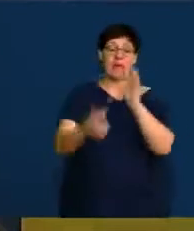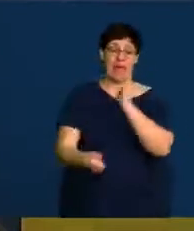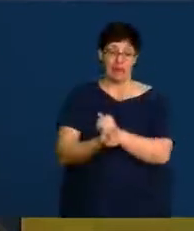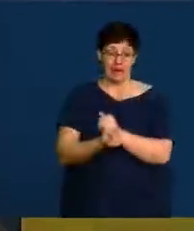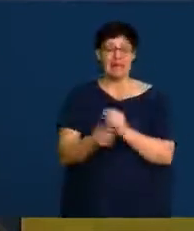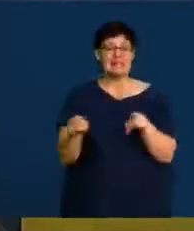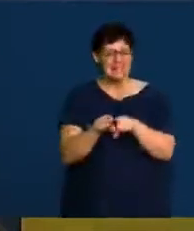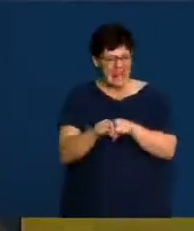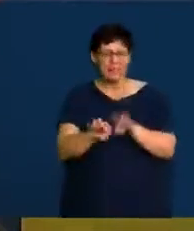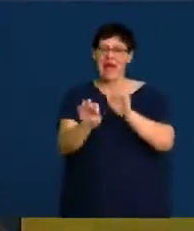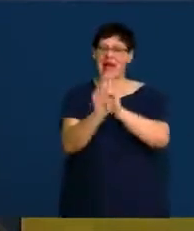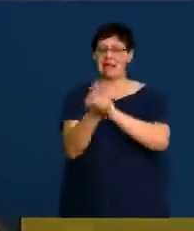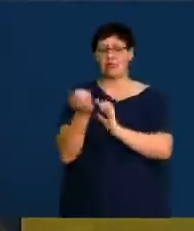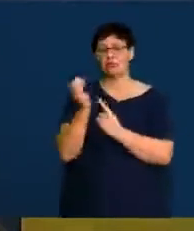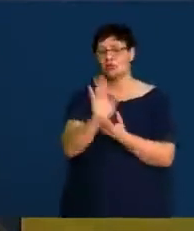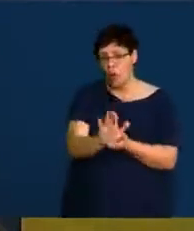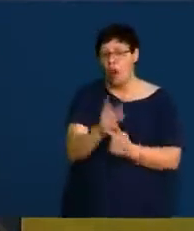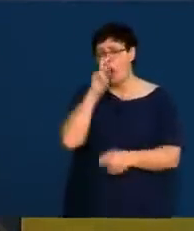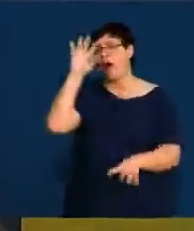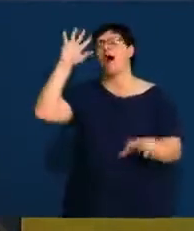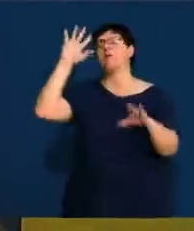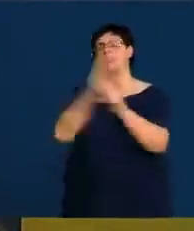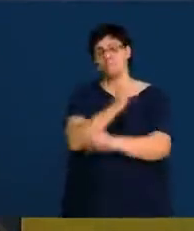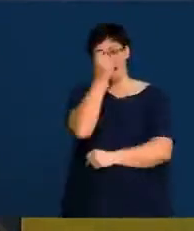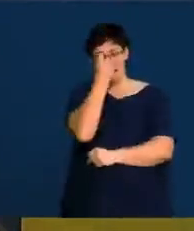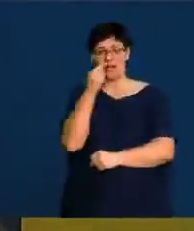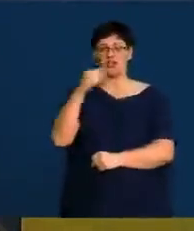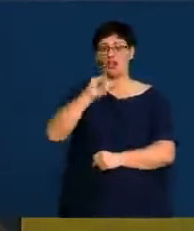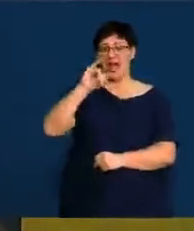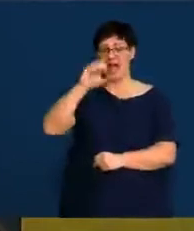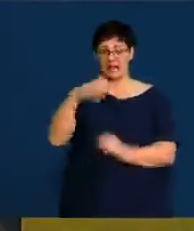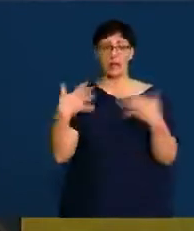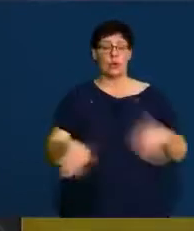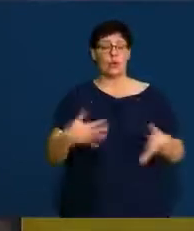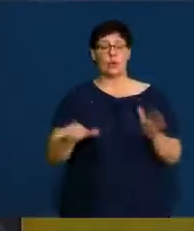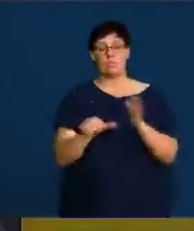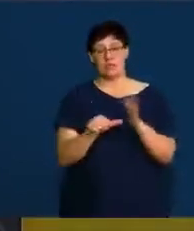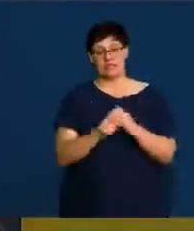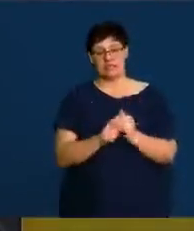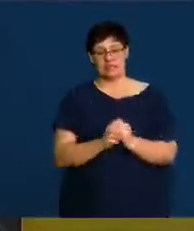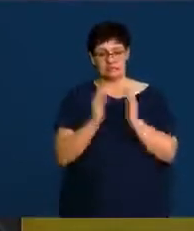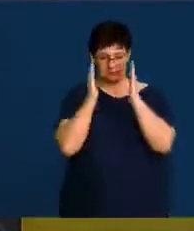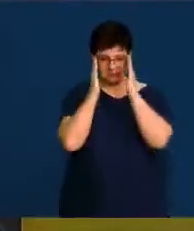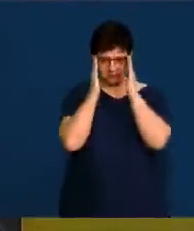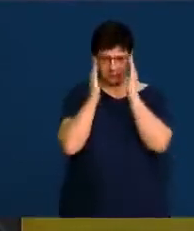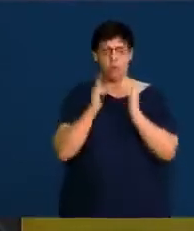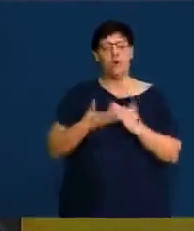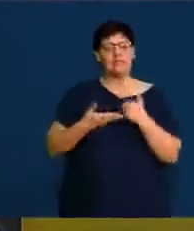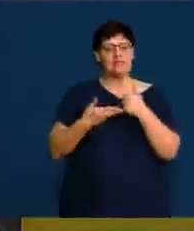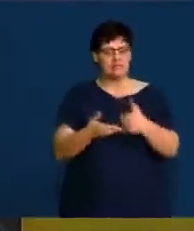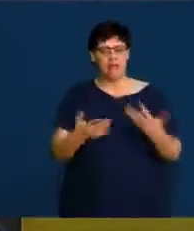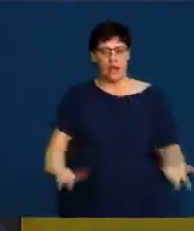these examples will show you, you will better understand why GIS is so important. Let's start off as follows.